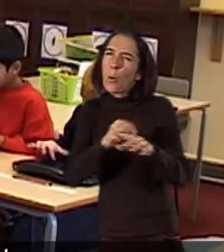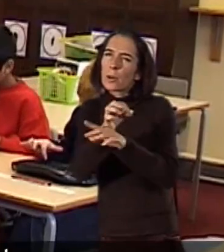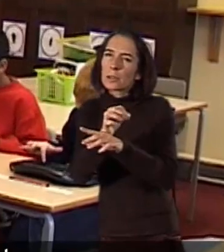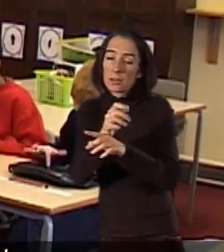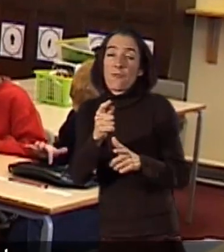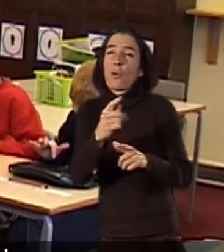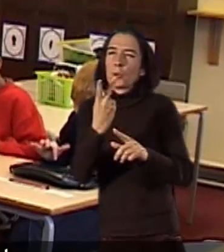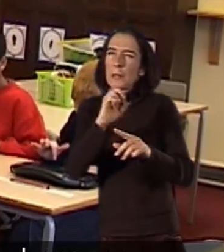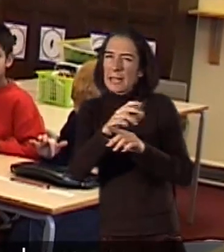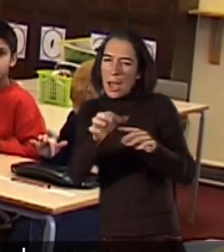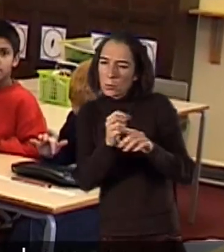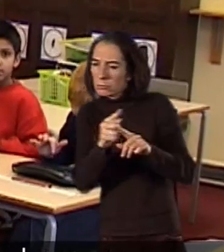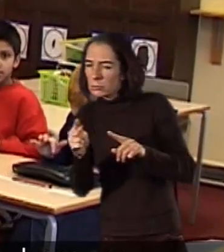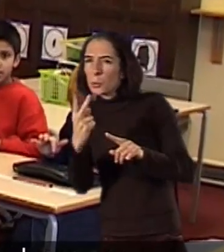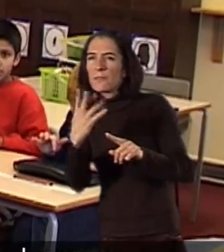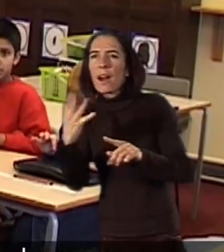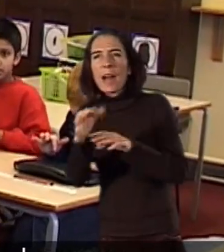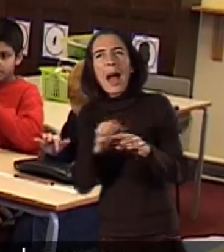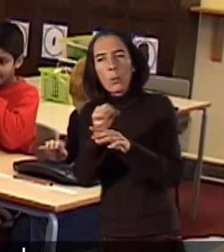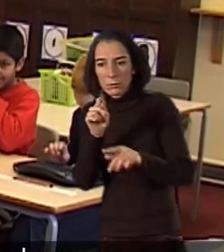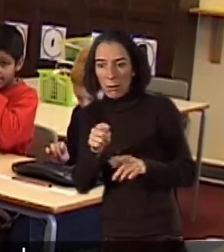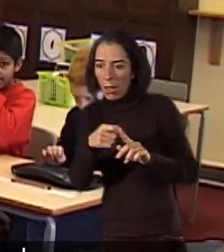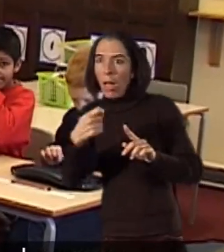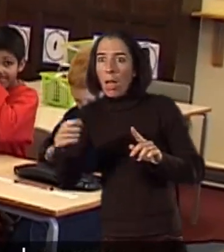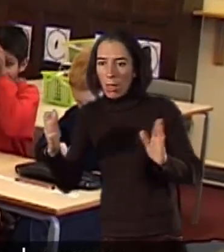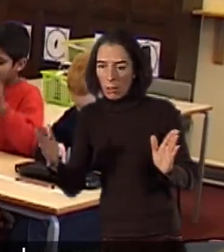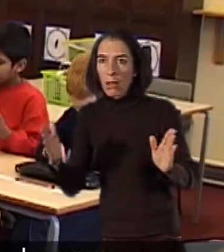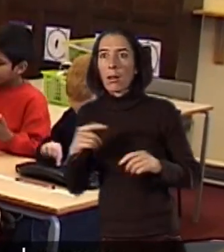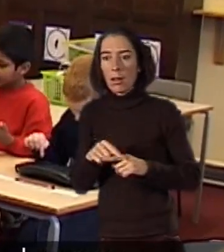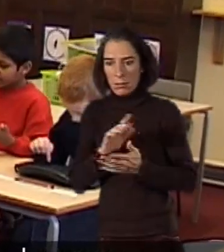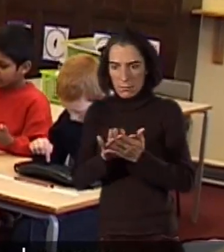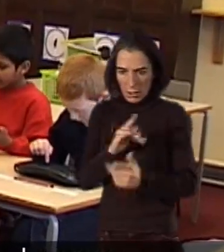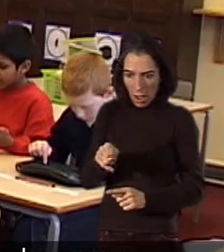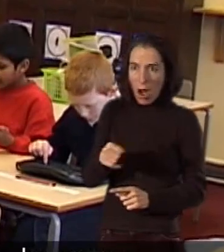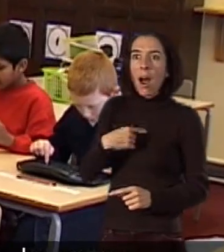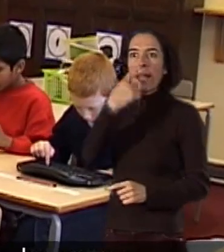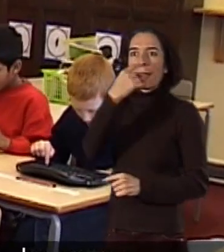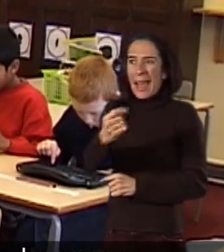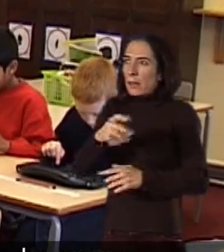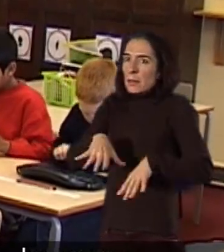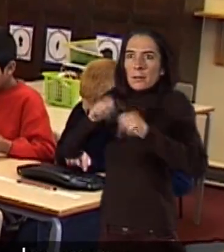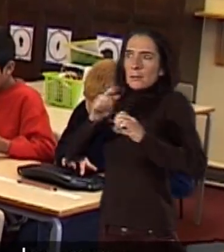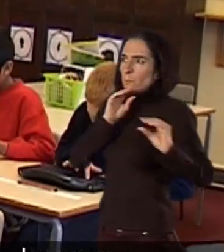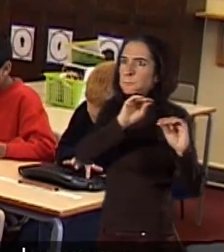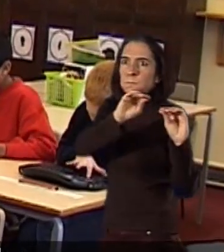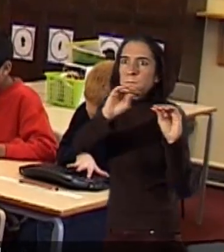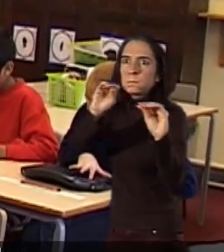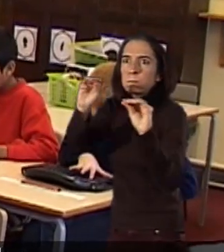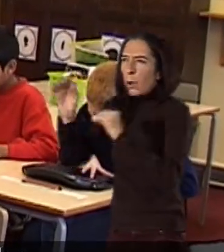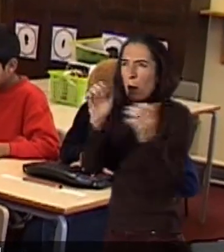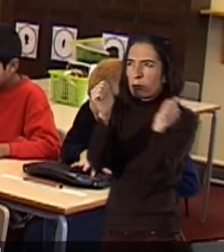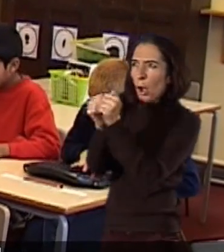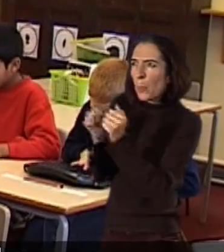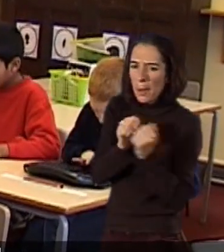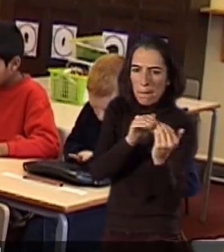and 25-hour blocks. From that, everything sprang really, because then we started training staff appropriately.